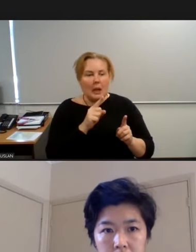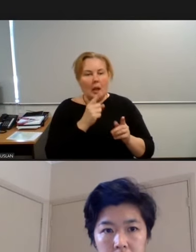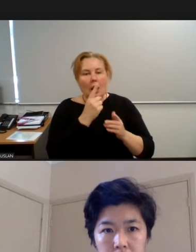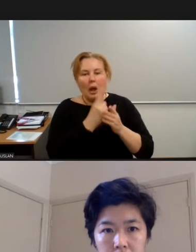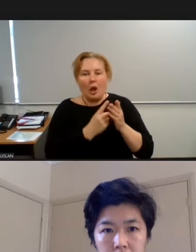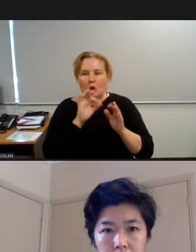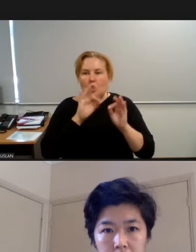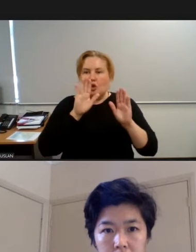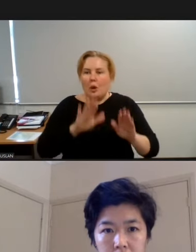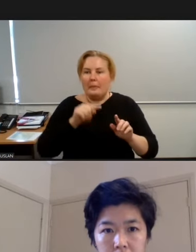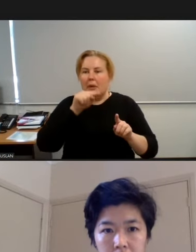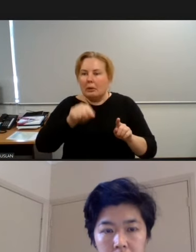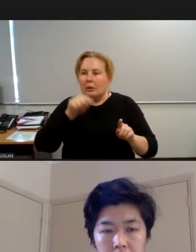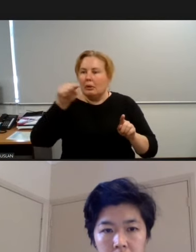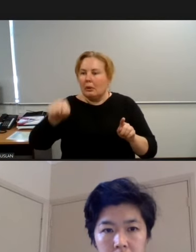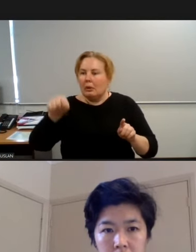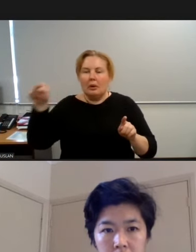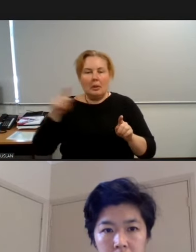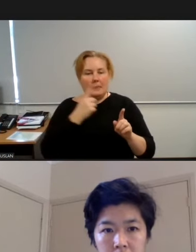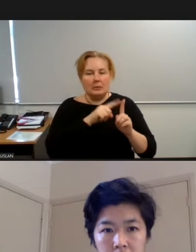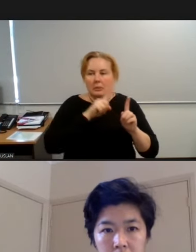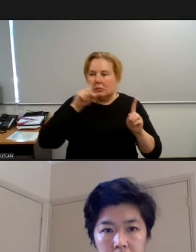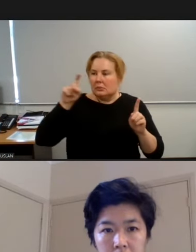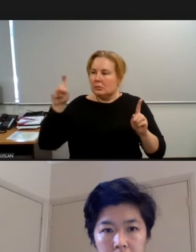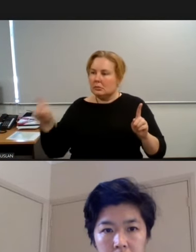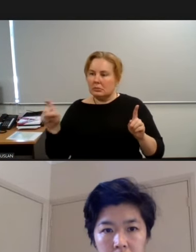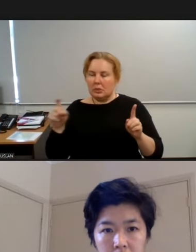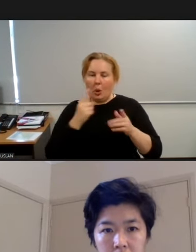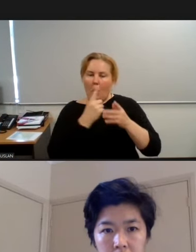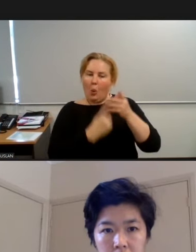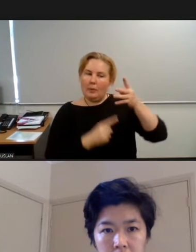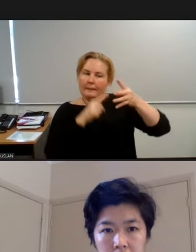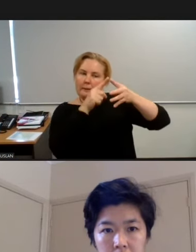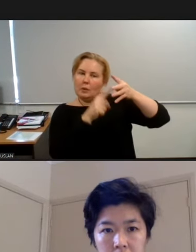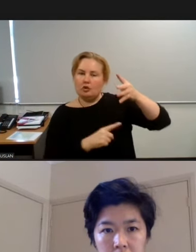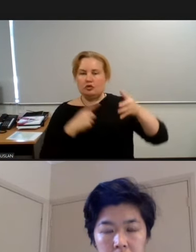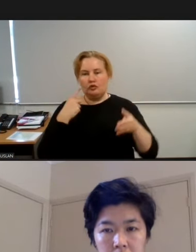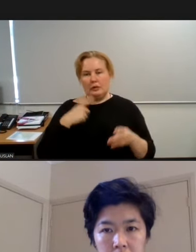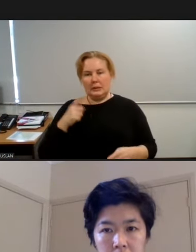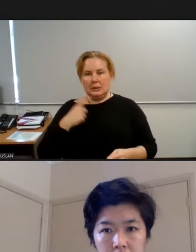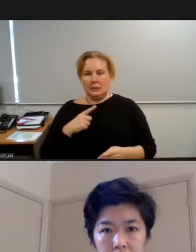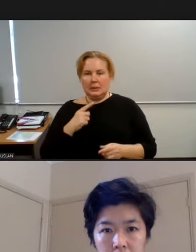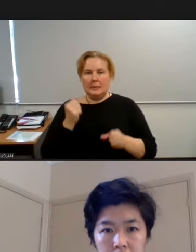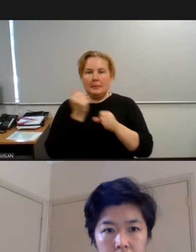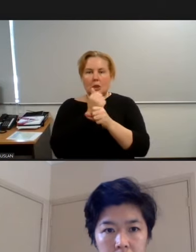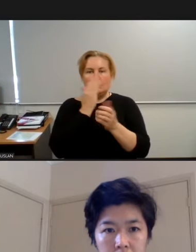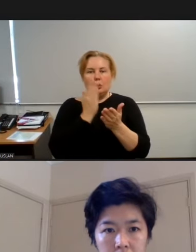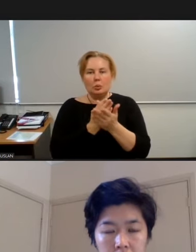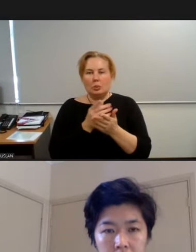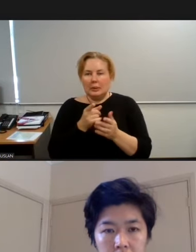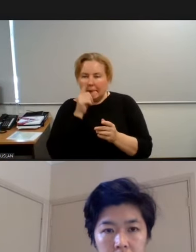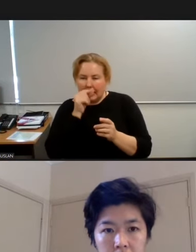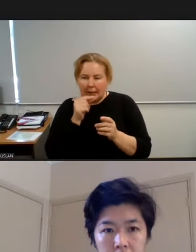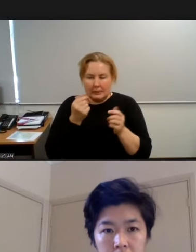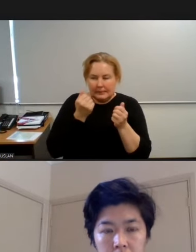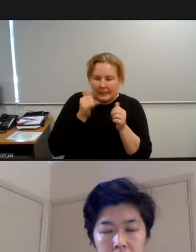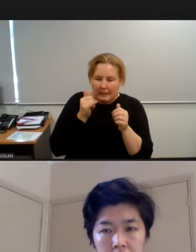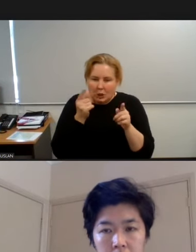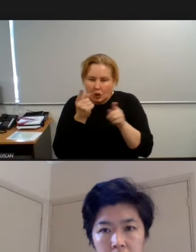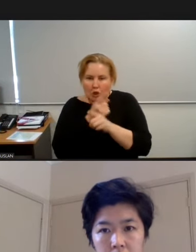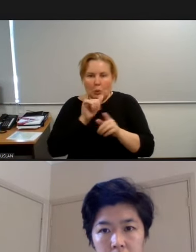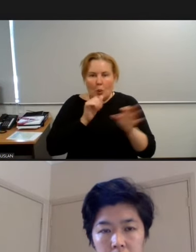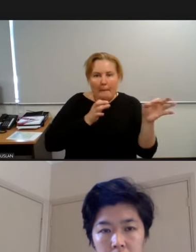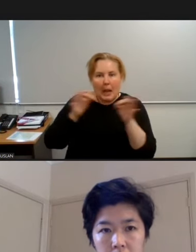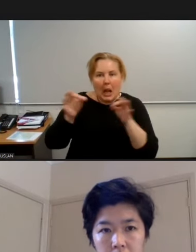those four reasons. So see if you can make some amendments to logistical plans that you make so that you can avoid, where possible,